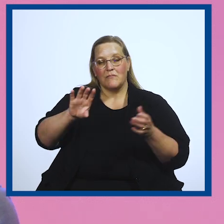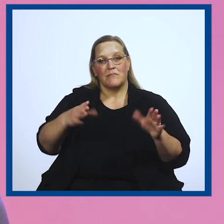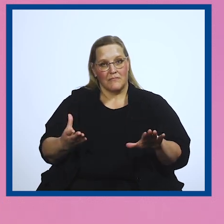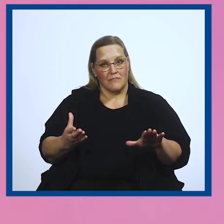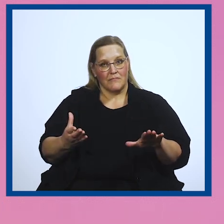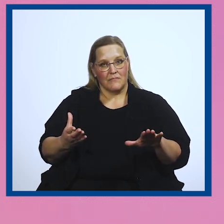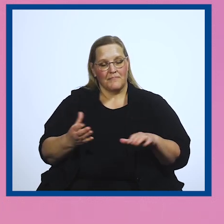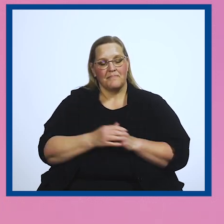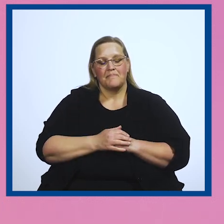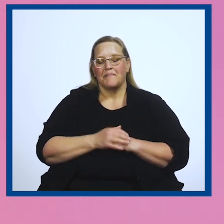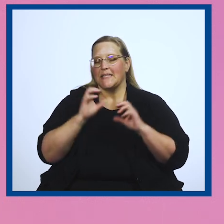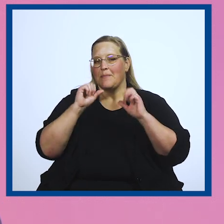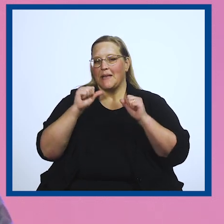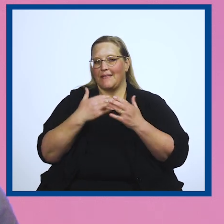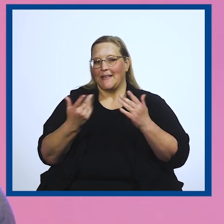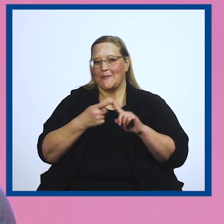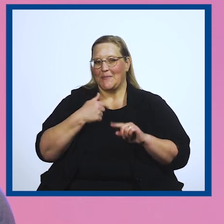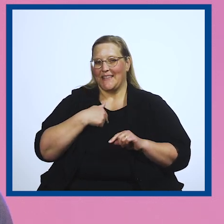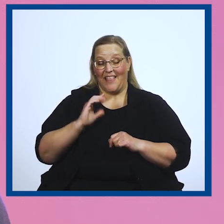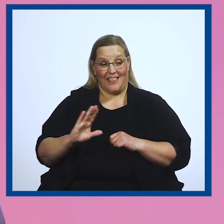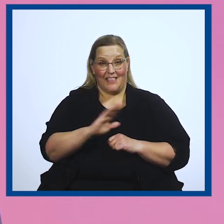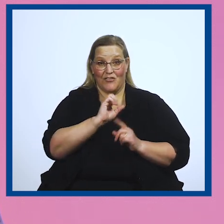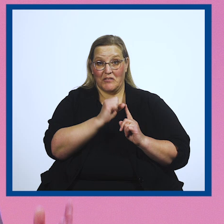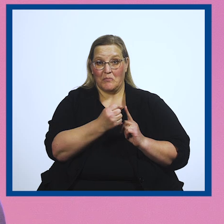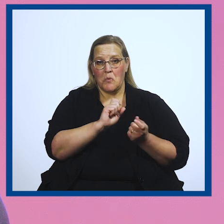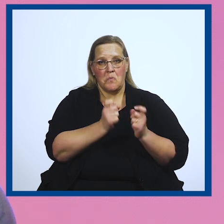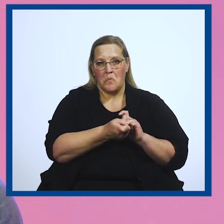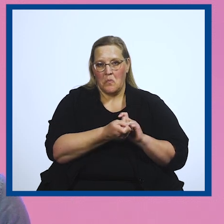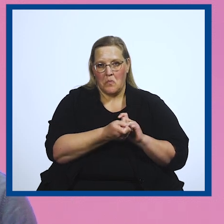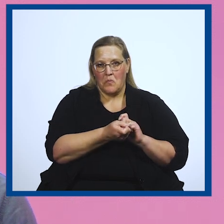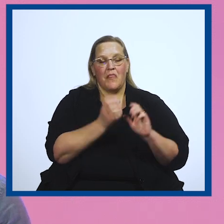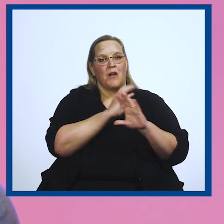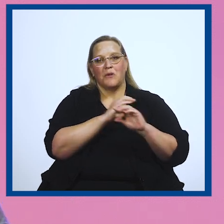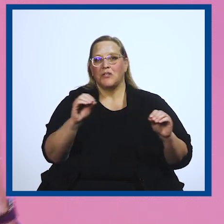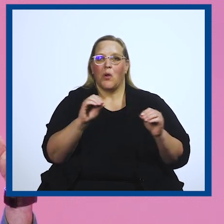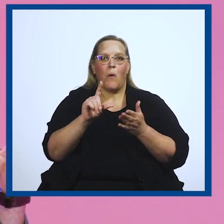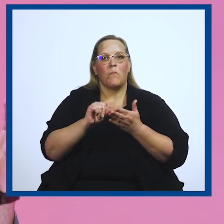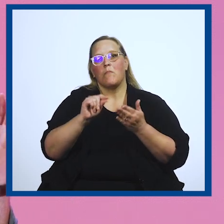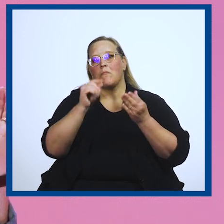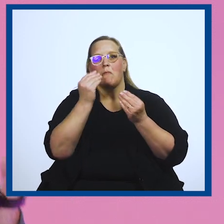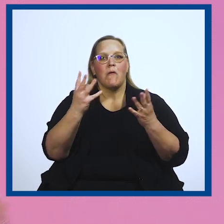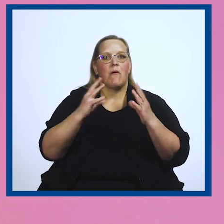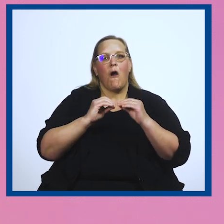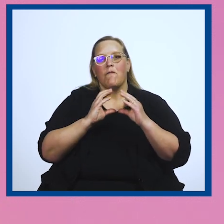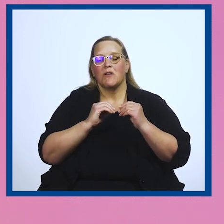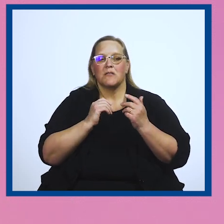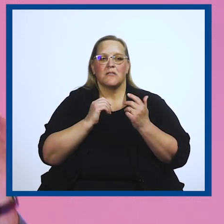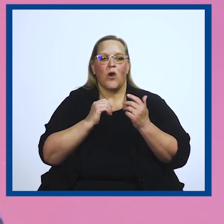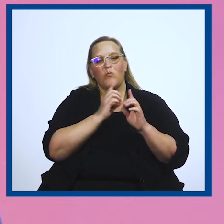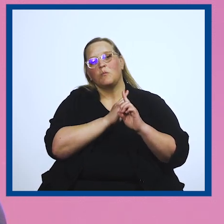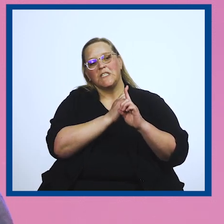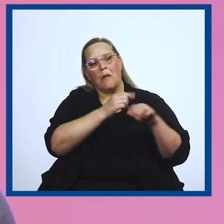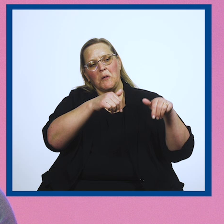to me. Their circumstances had not changed. There was no press conference where they said, hey, the disciples are free to go. We